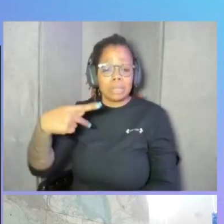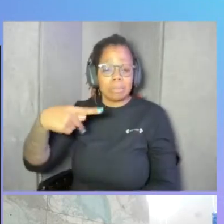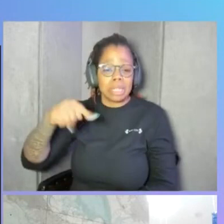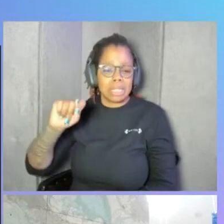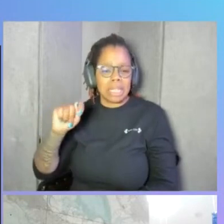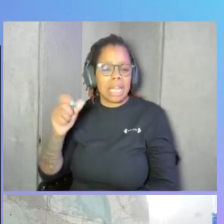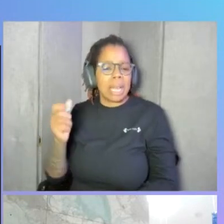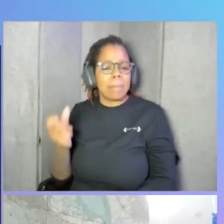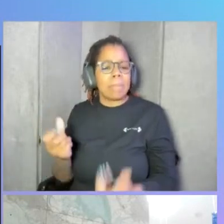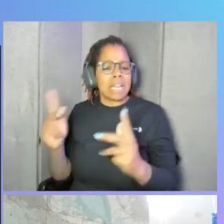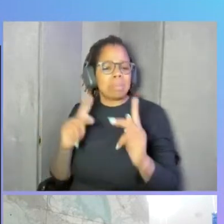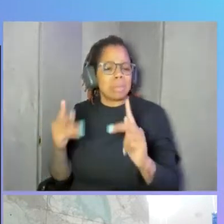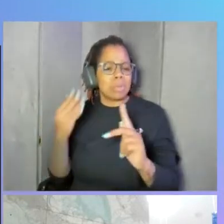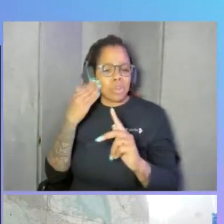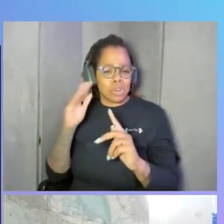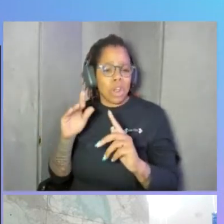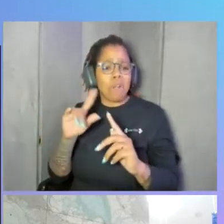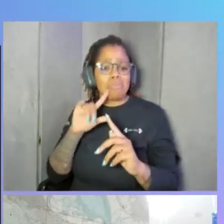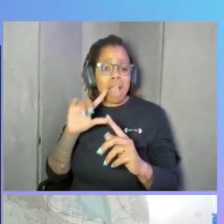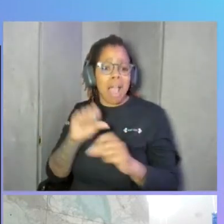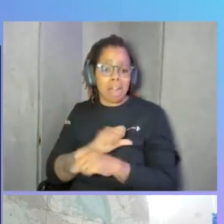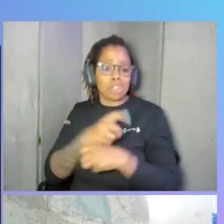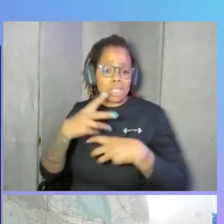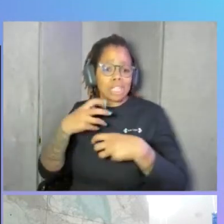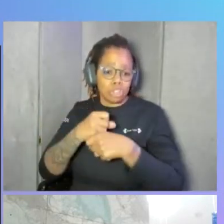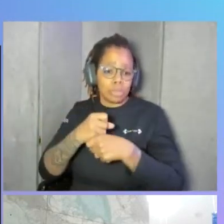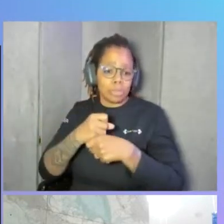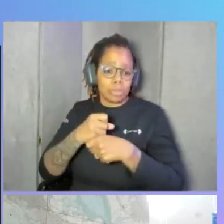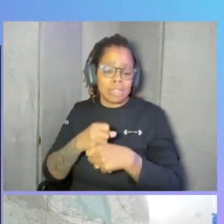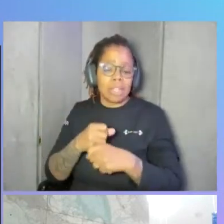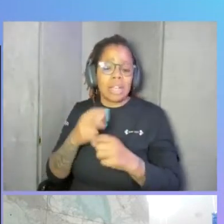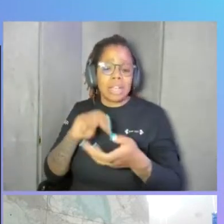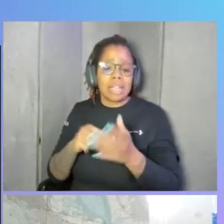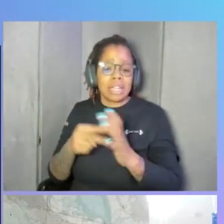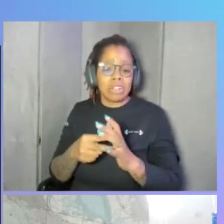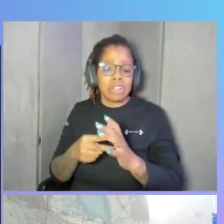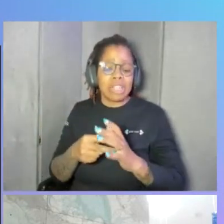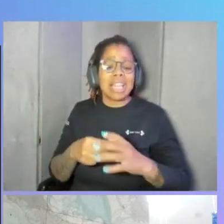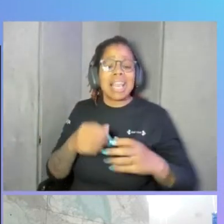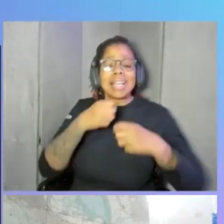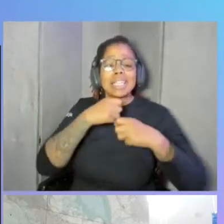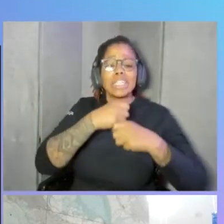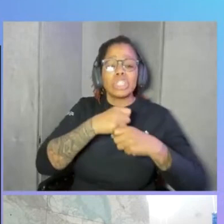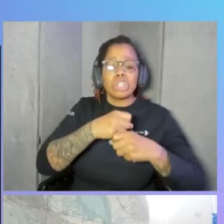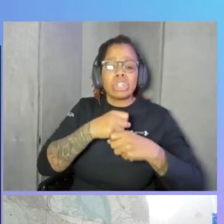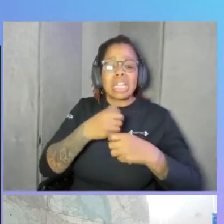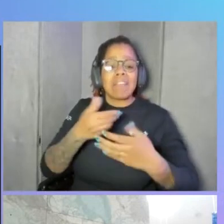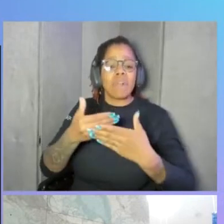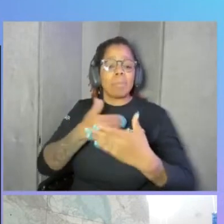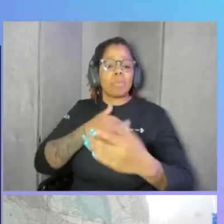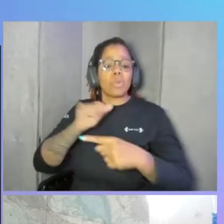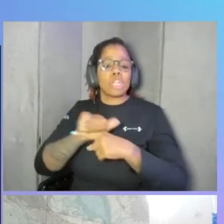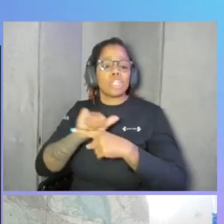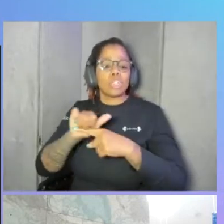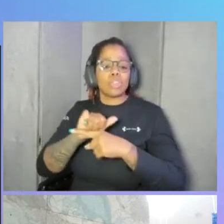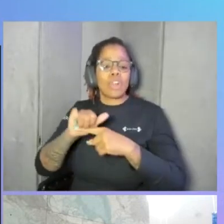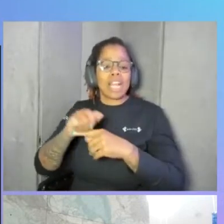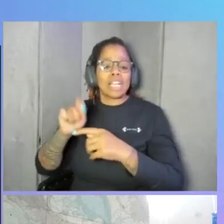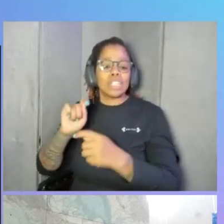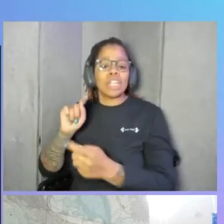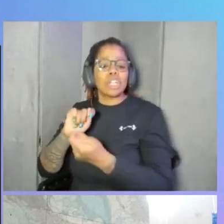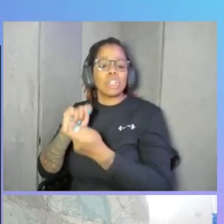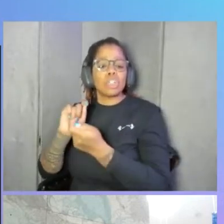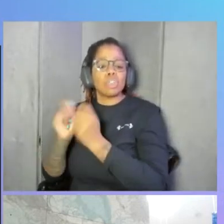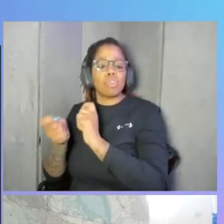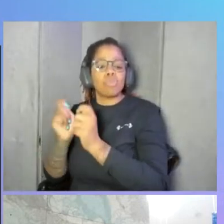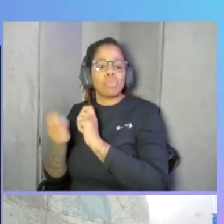people don't know that it's actually an abbreviation, stands for generative pre-trained transformers. So it's